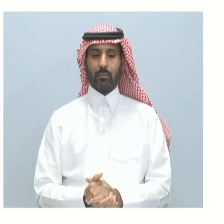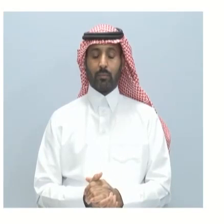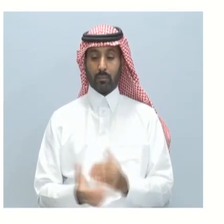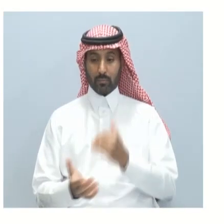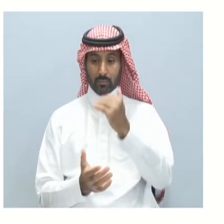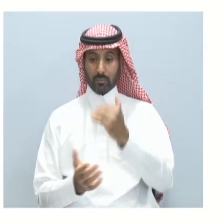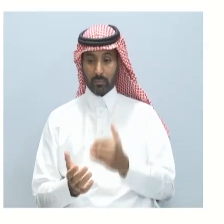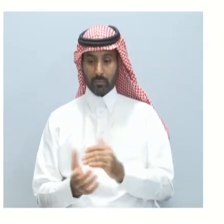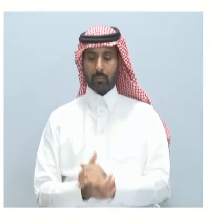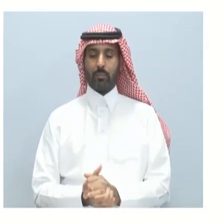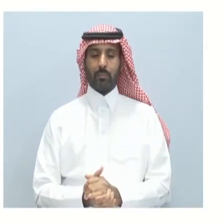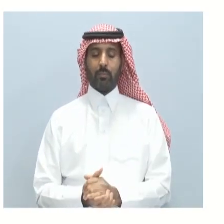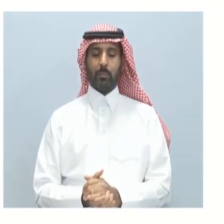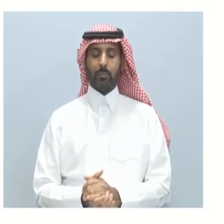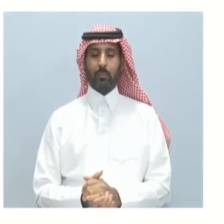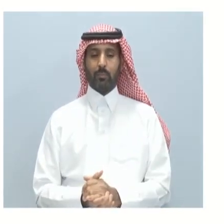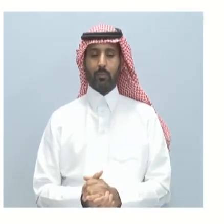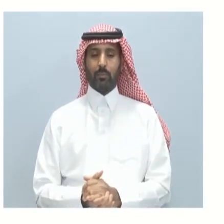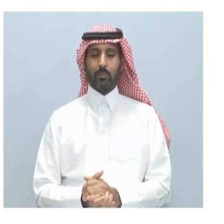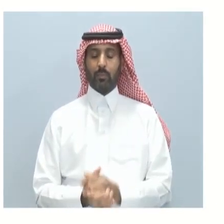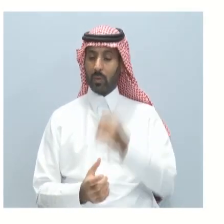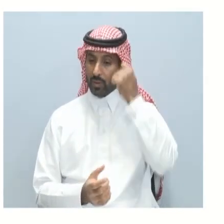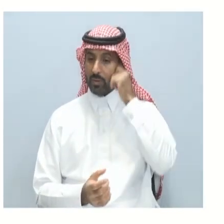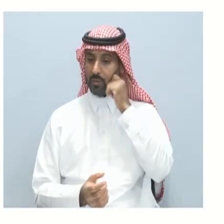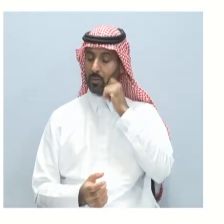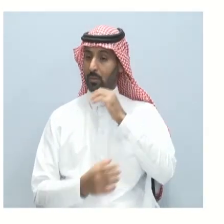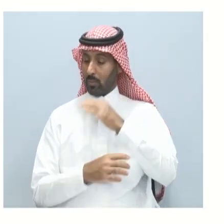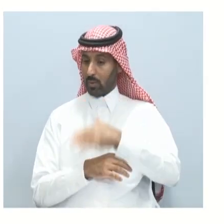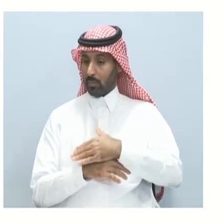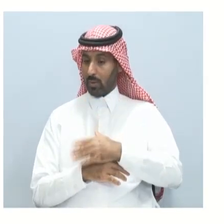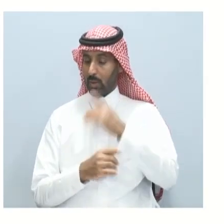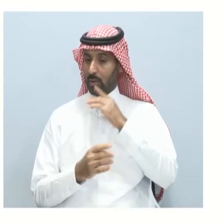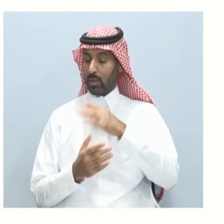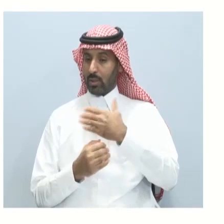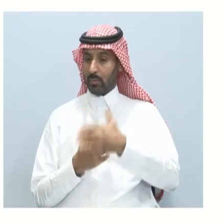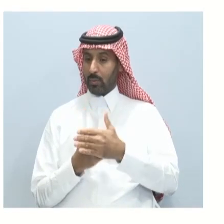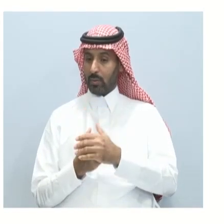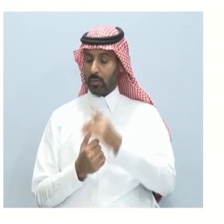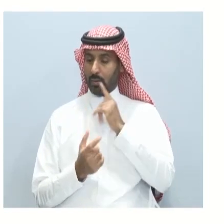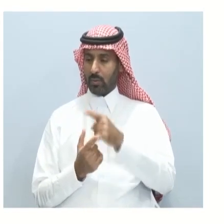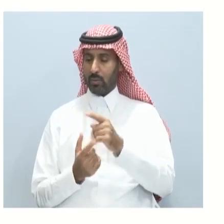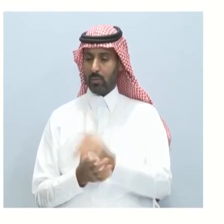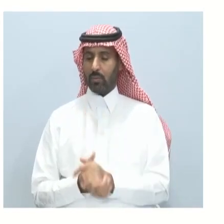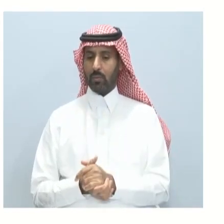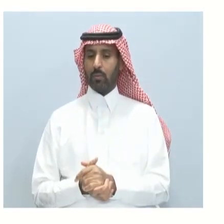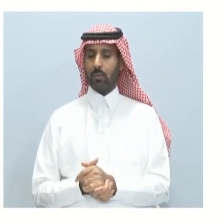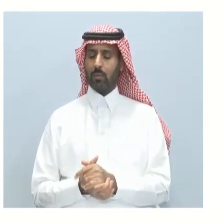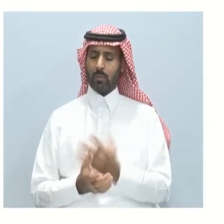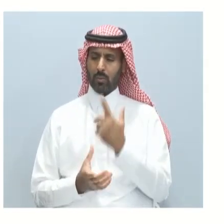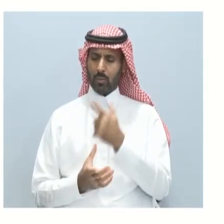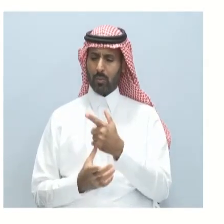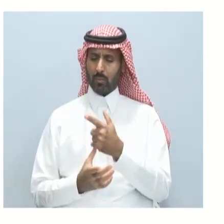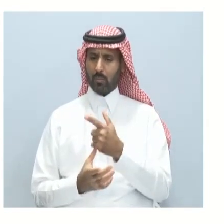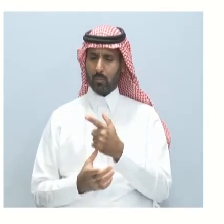Completing my essay. She is gentle and caring, but can be too sensitive sometimes.